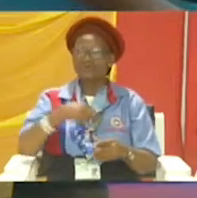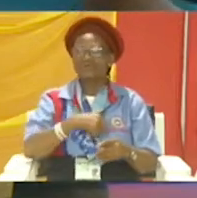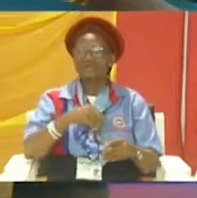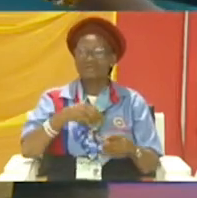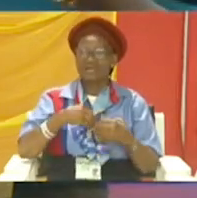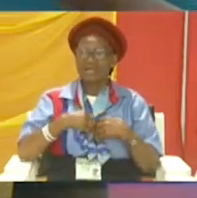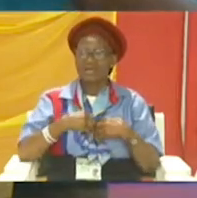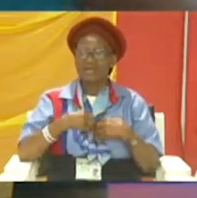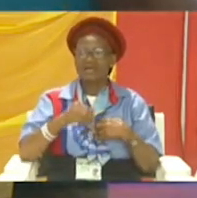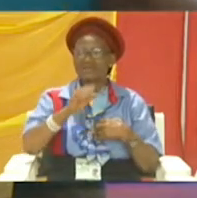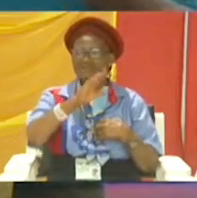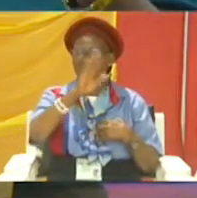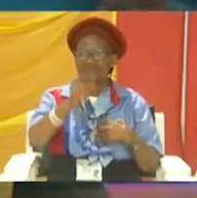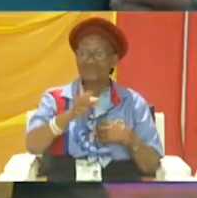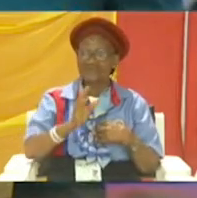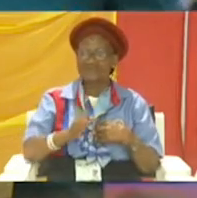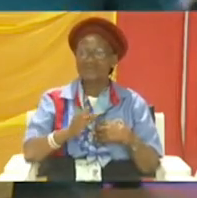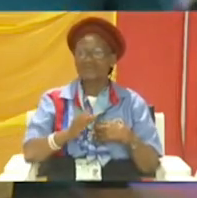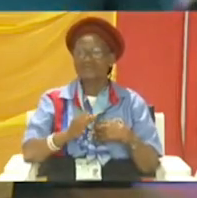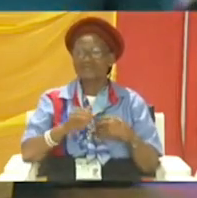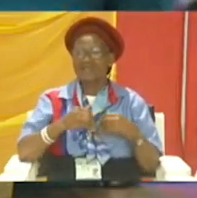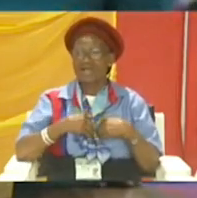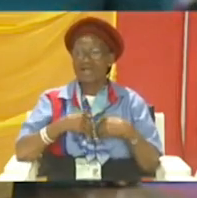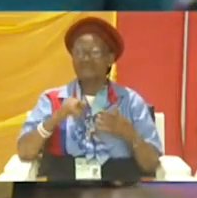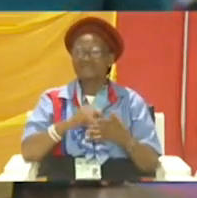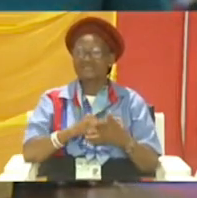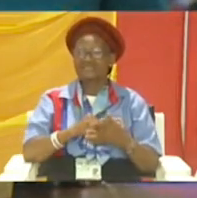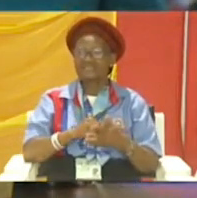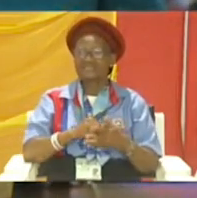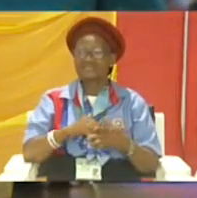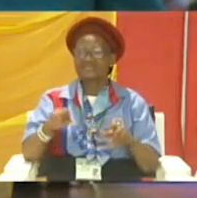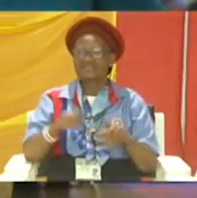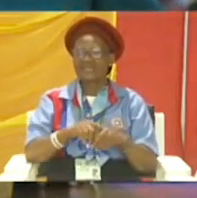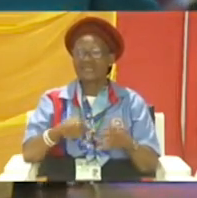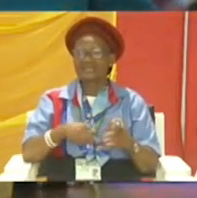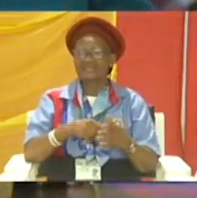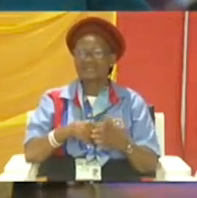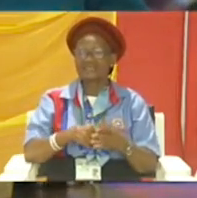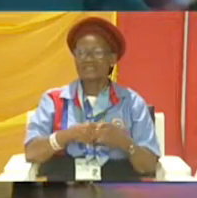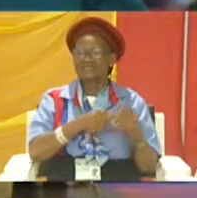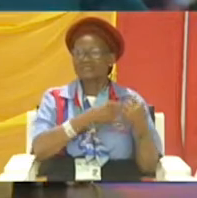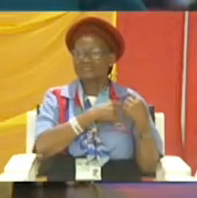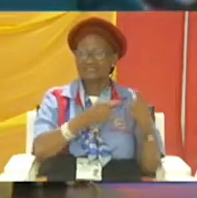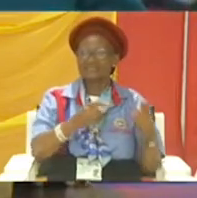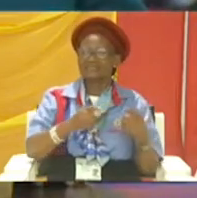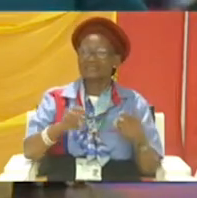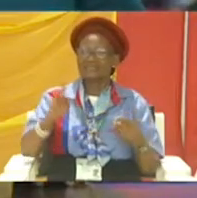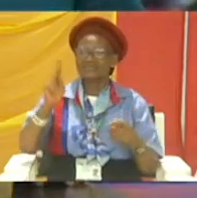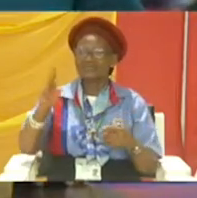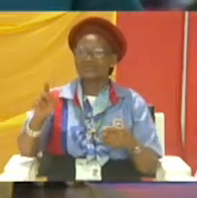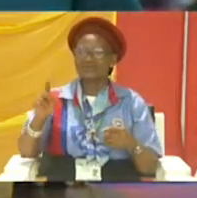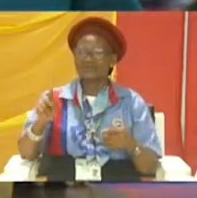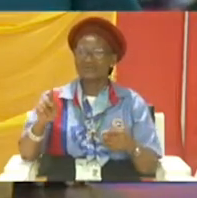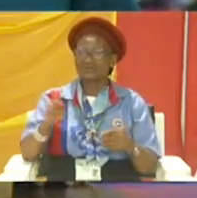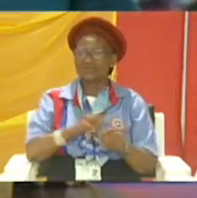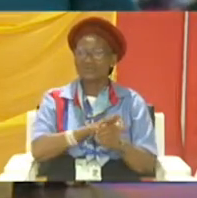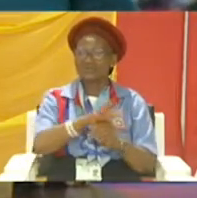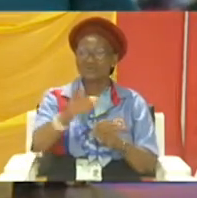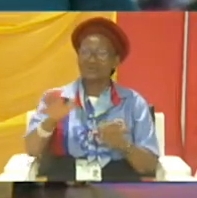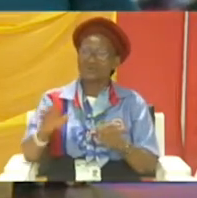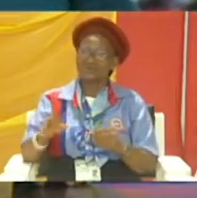we've not met like this since the coronavirus came.